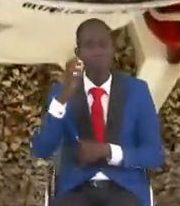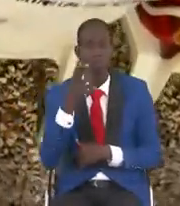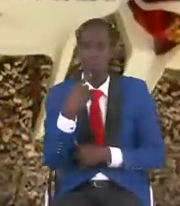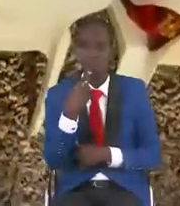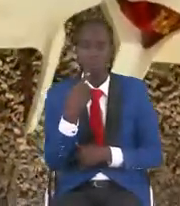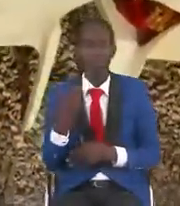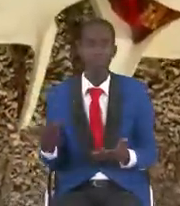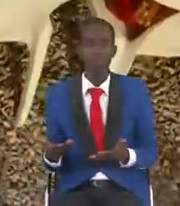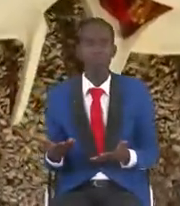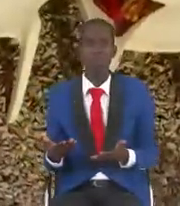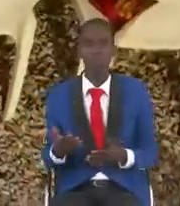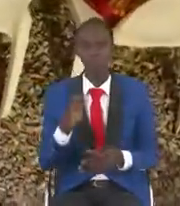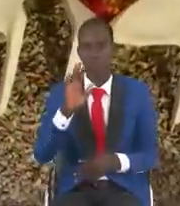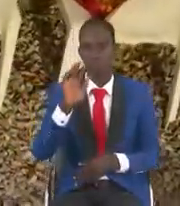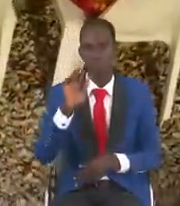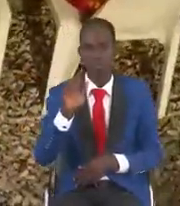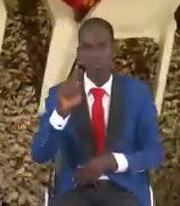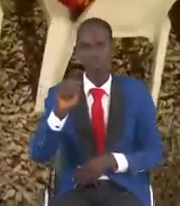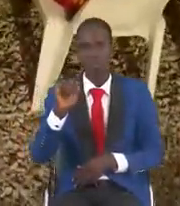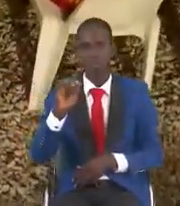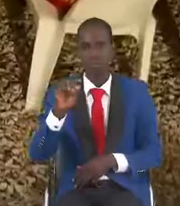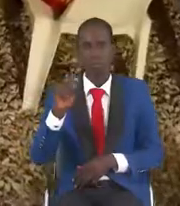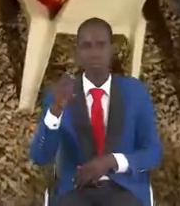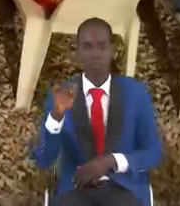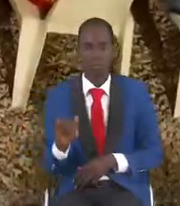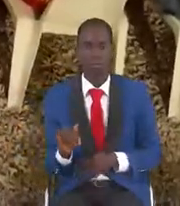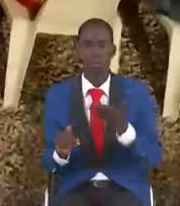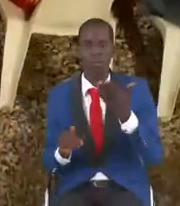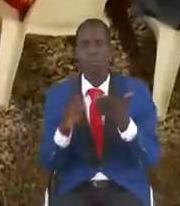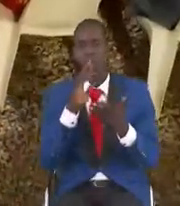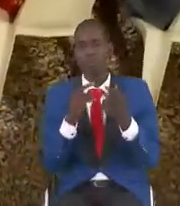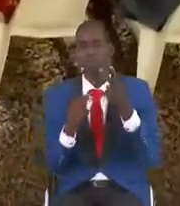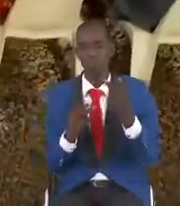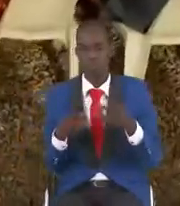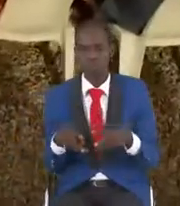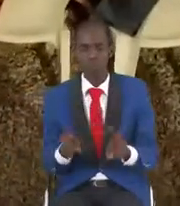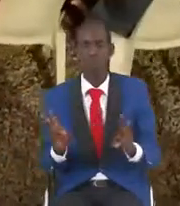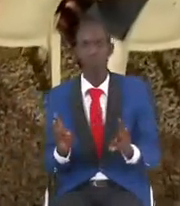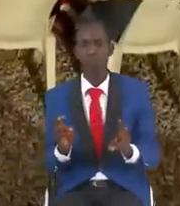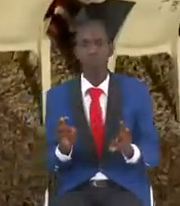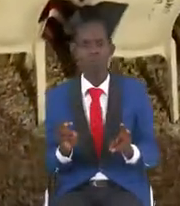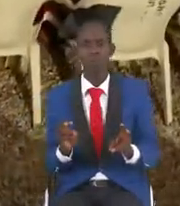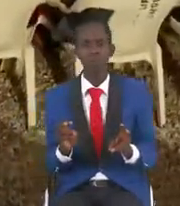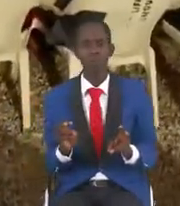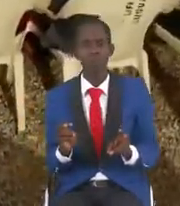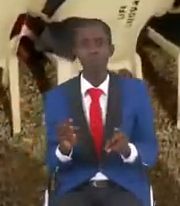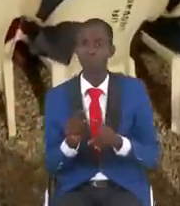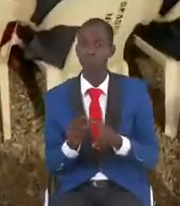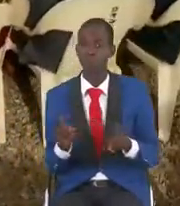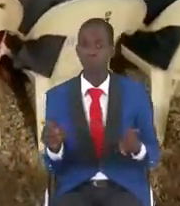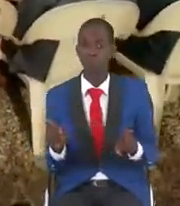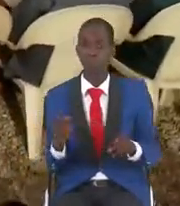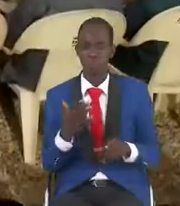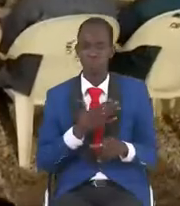know, Timothy, there are two streams. I told you one stream now, but my